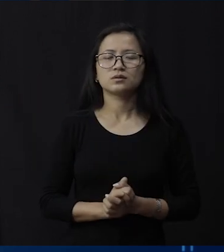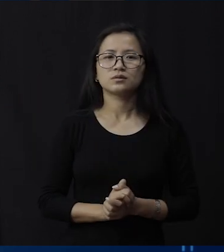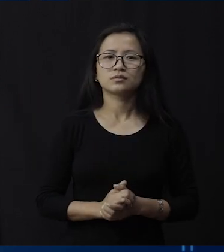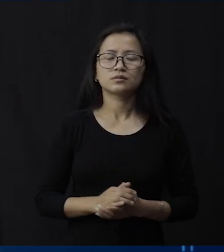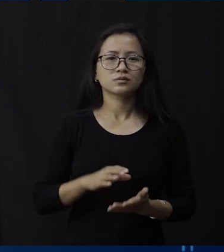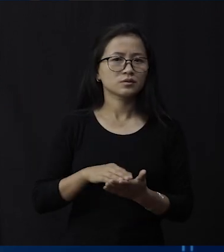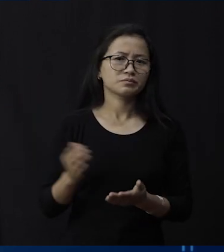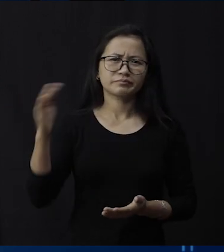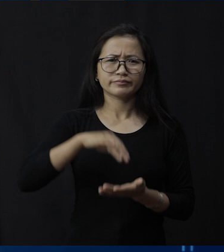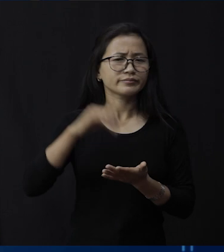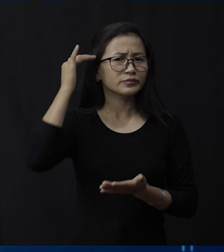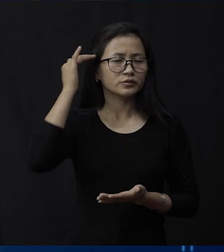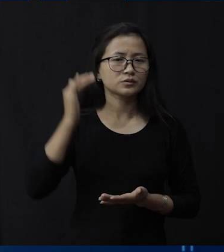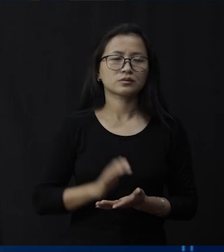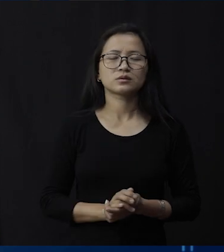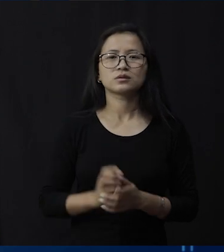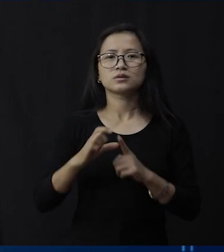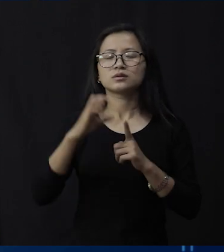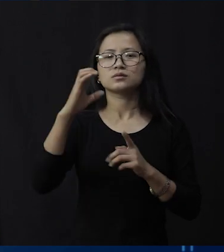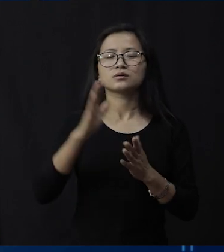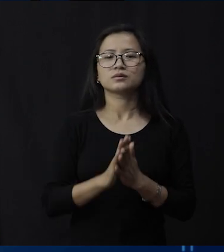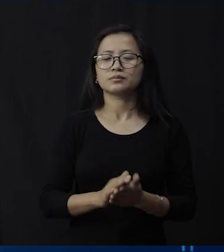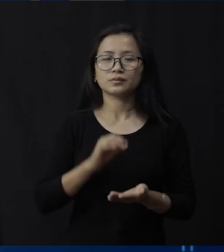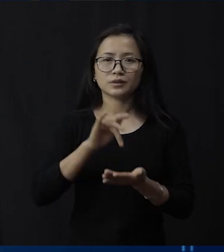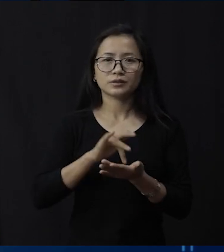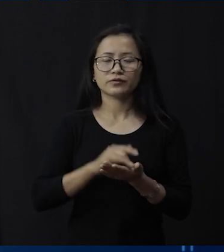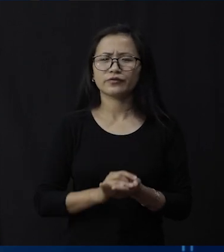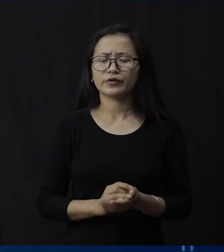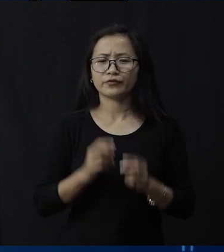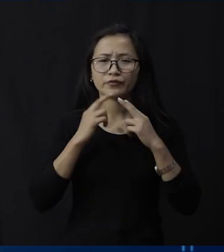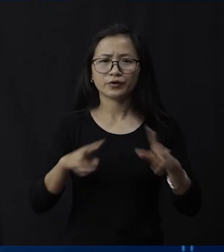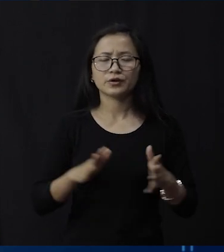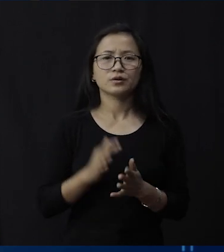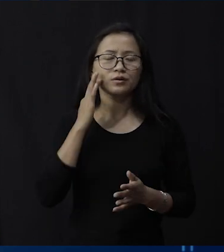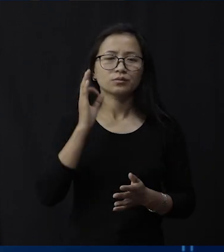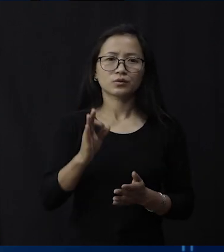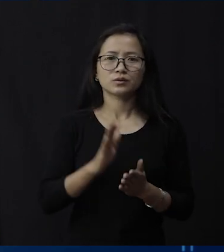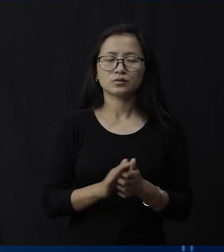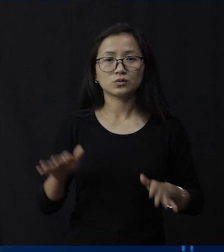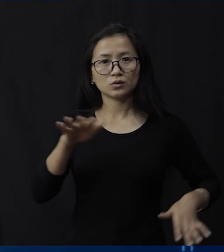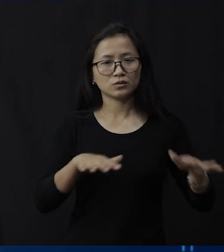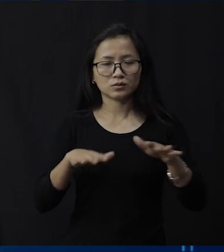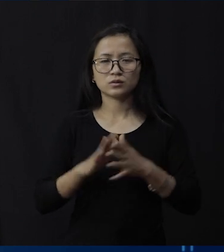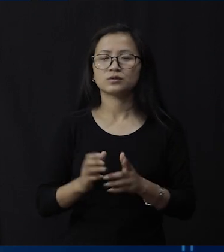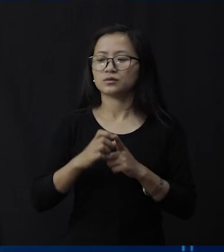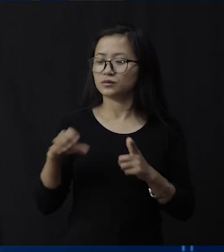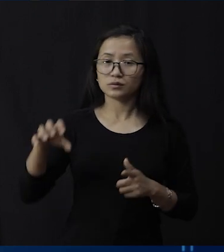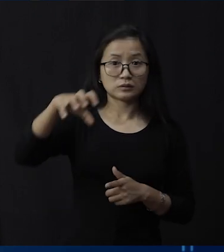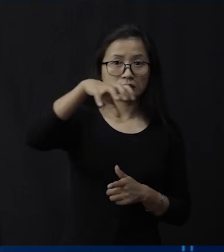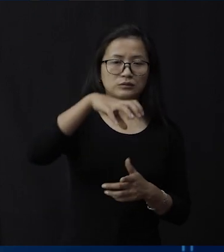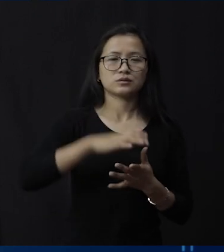also came to know that DC plays a very important role in our districts, right? And